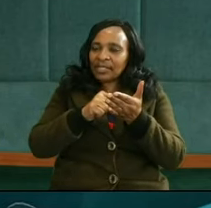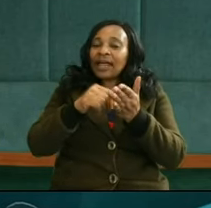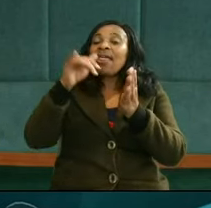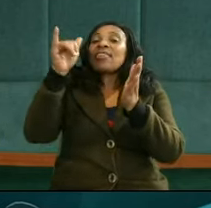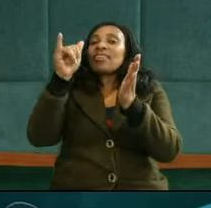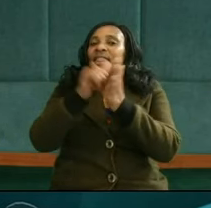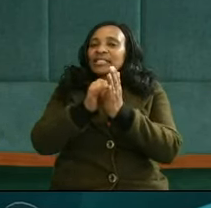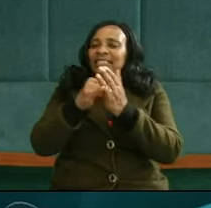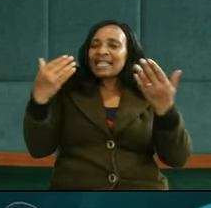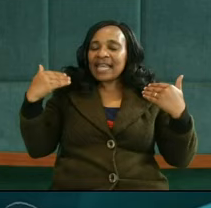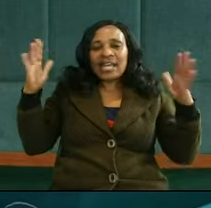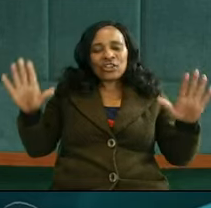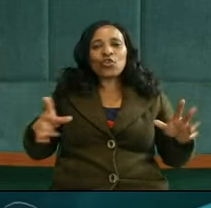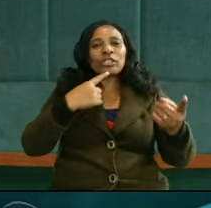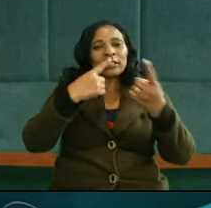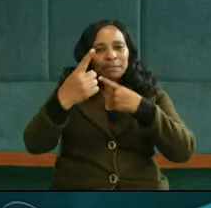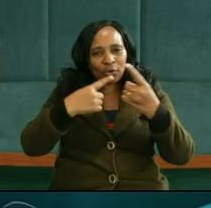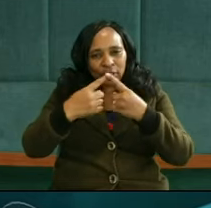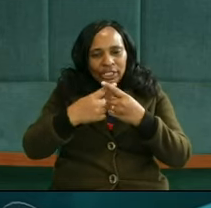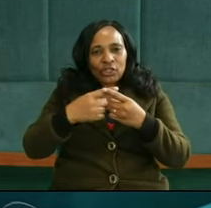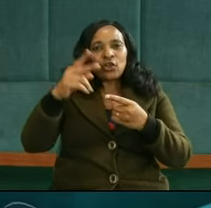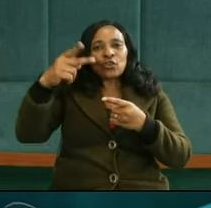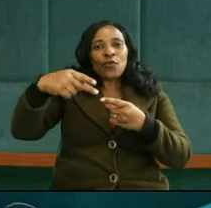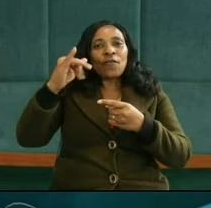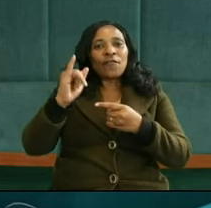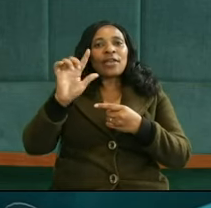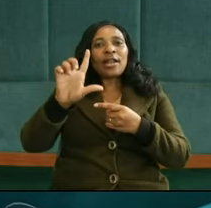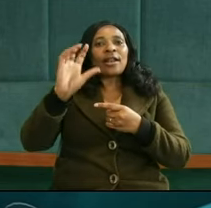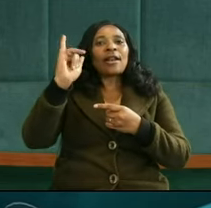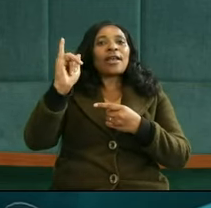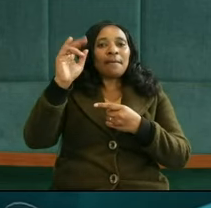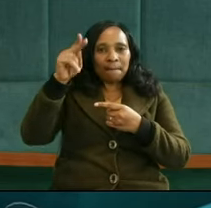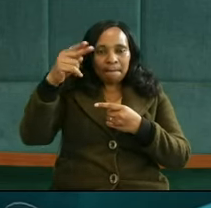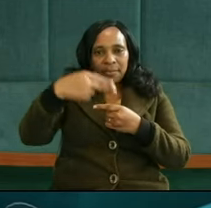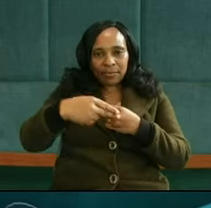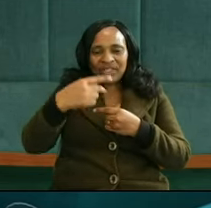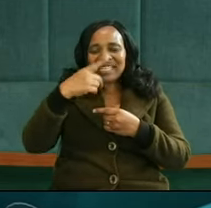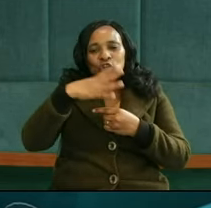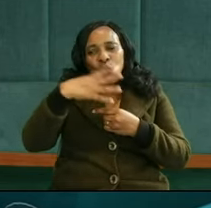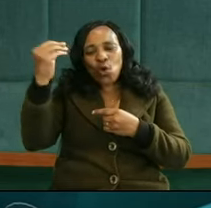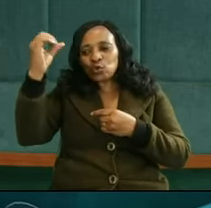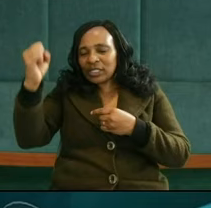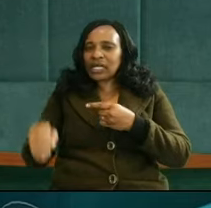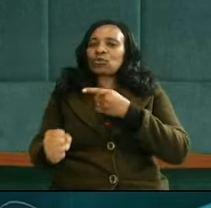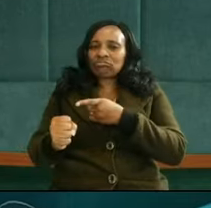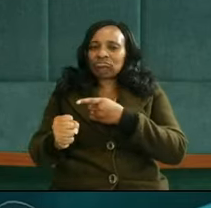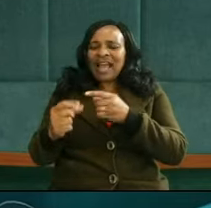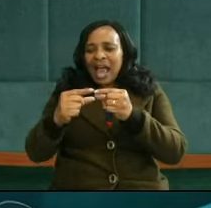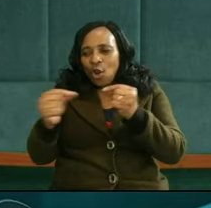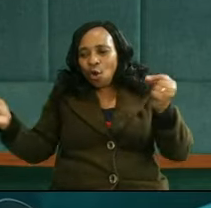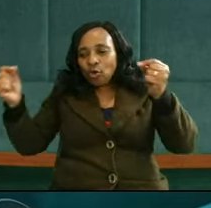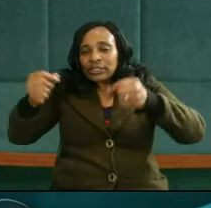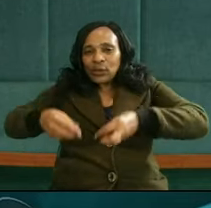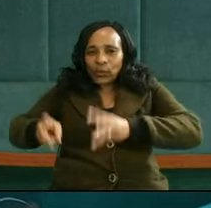that the angel spoke to Philip, saying to him, "Go towards south along the road which goes